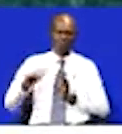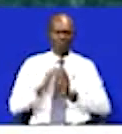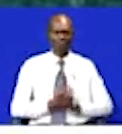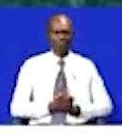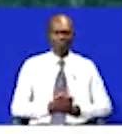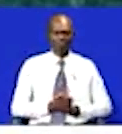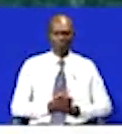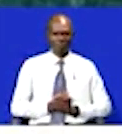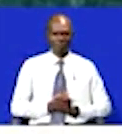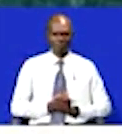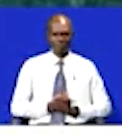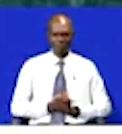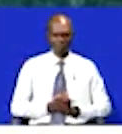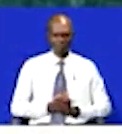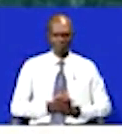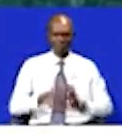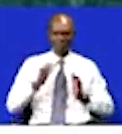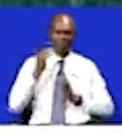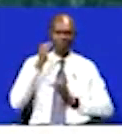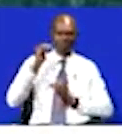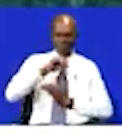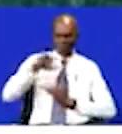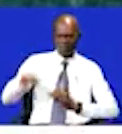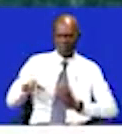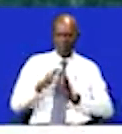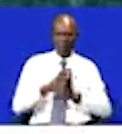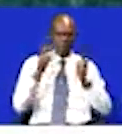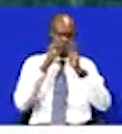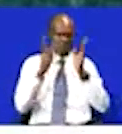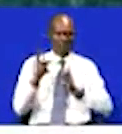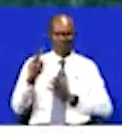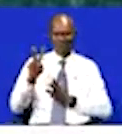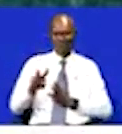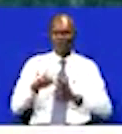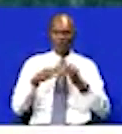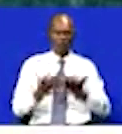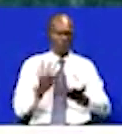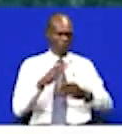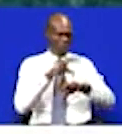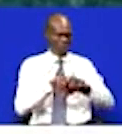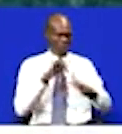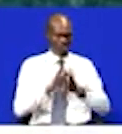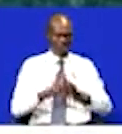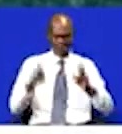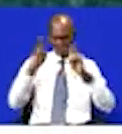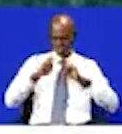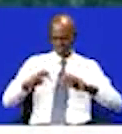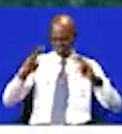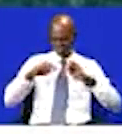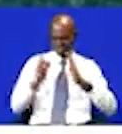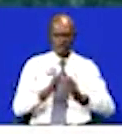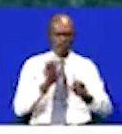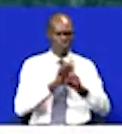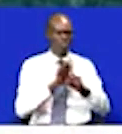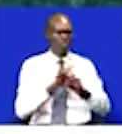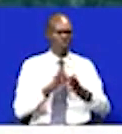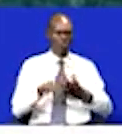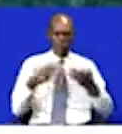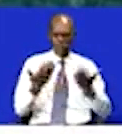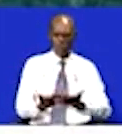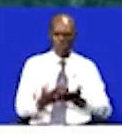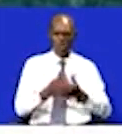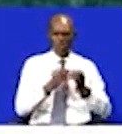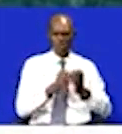Yen achwali achiel kachiel nyake kaunti mano masia janeno mar Kala TV kama bende wayudo ni nonro yango ni thoth kuonde ma bende